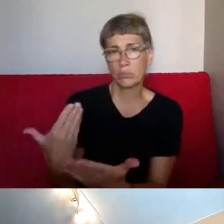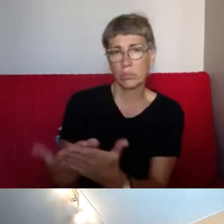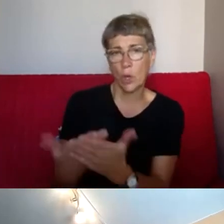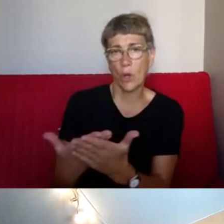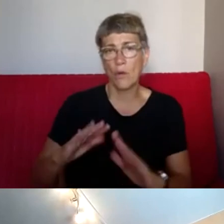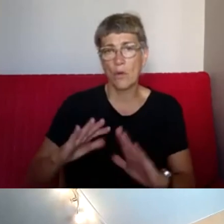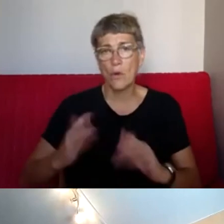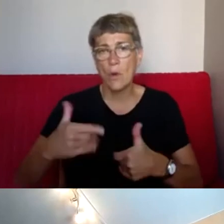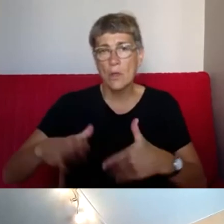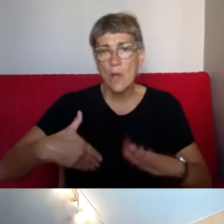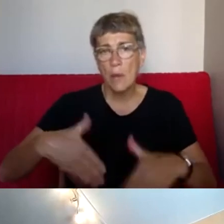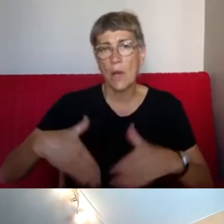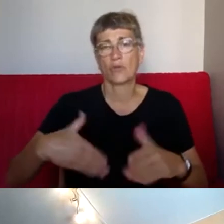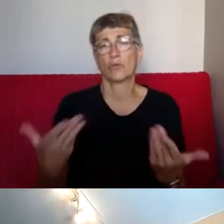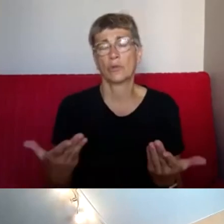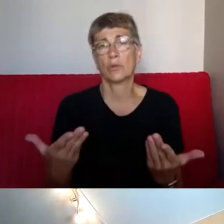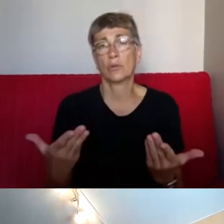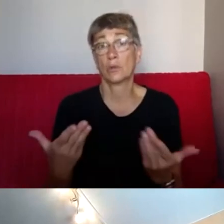society sometimes,